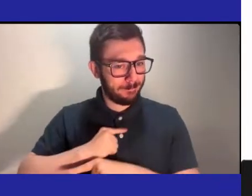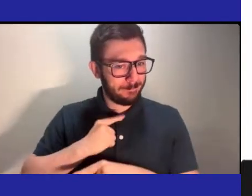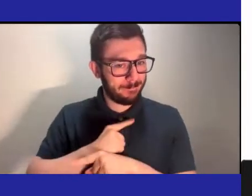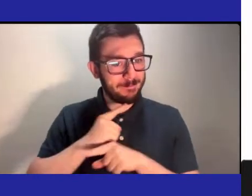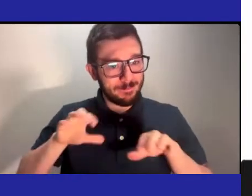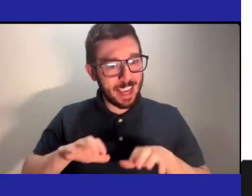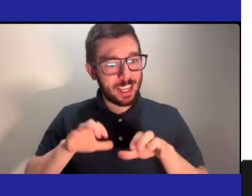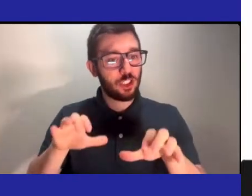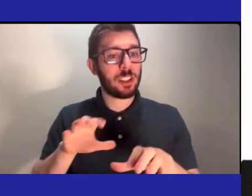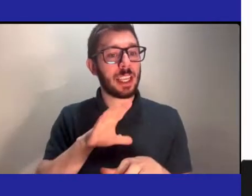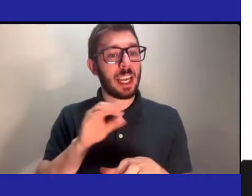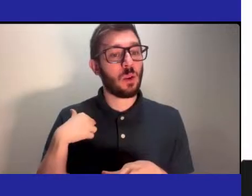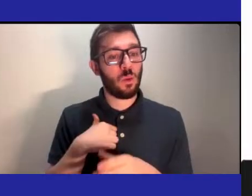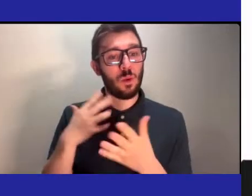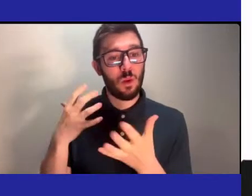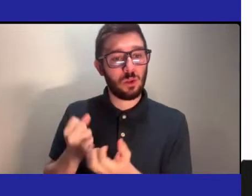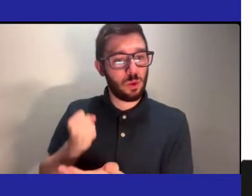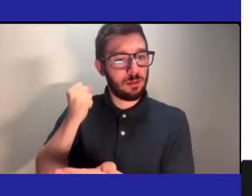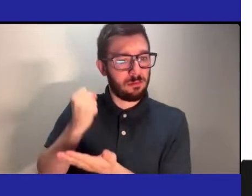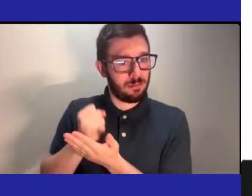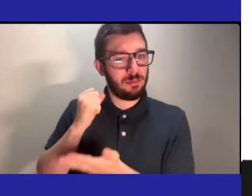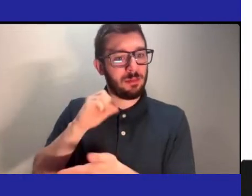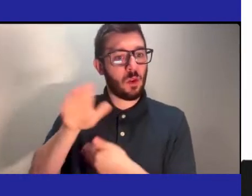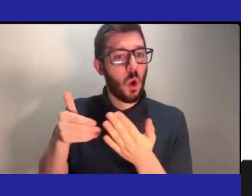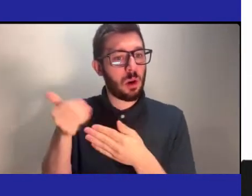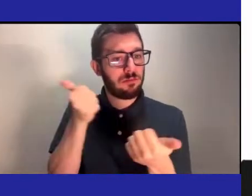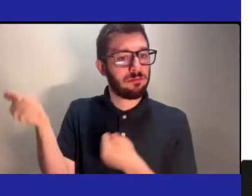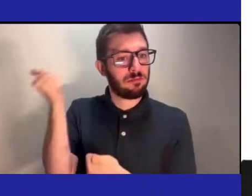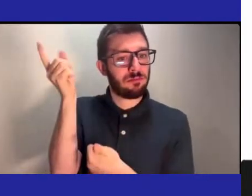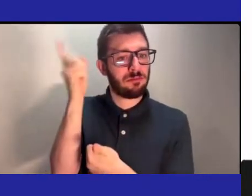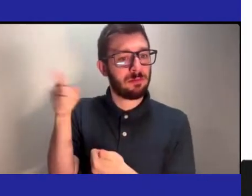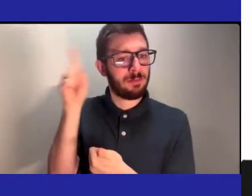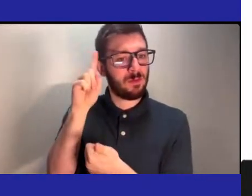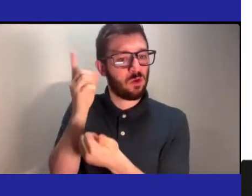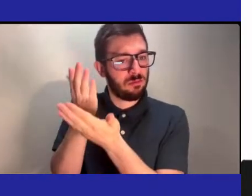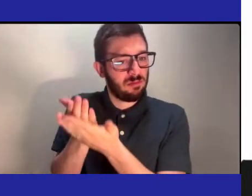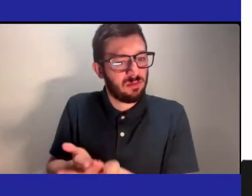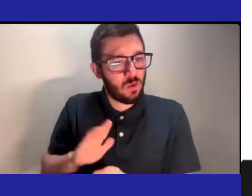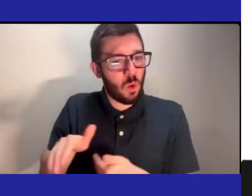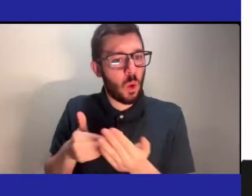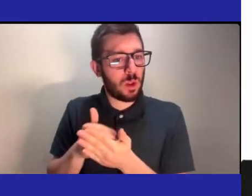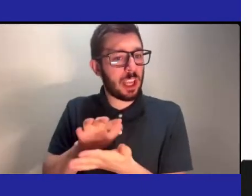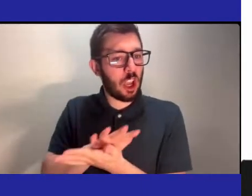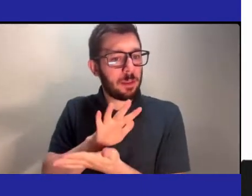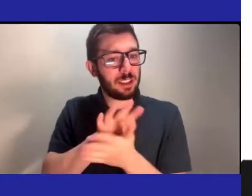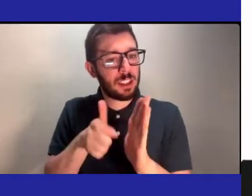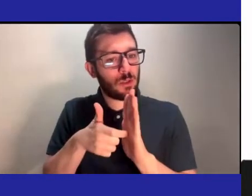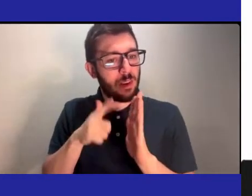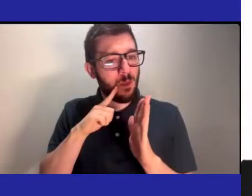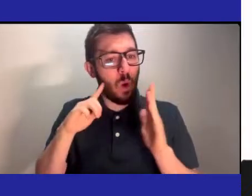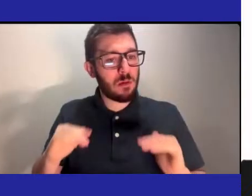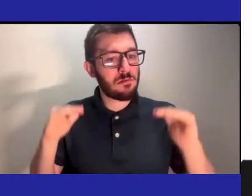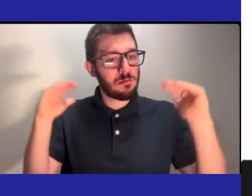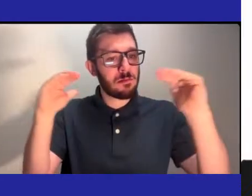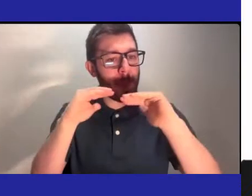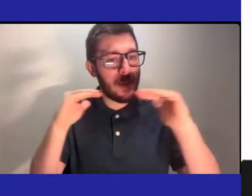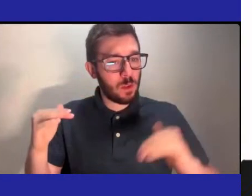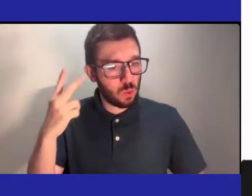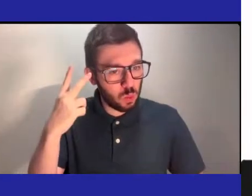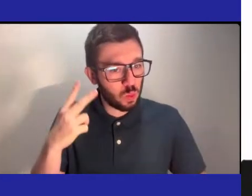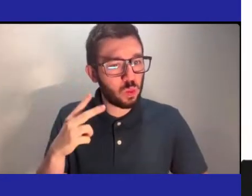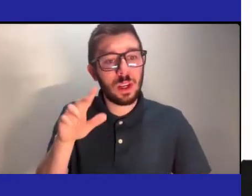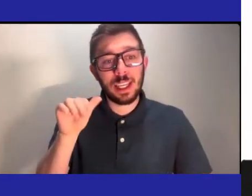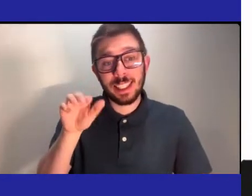system to execute any and all documents necessary to verify Level 2 Pediatric Trauma Center designation for Harlem through the ACS Committee on